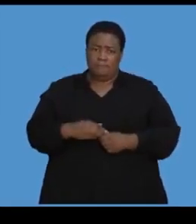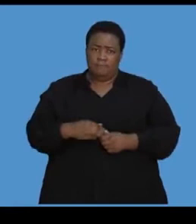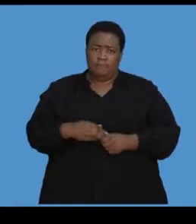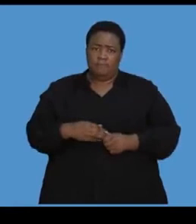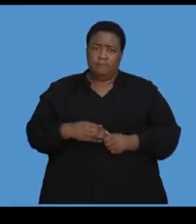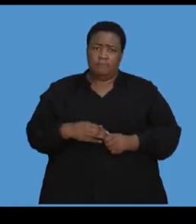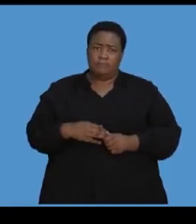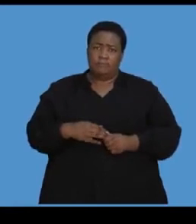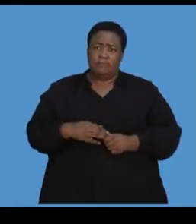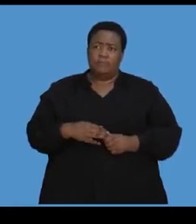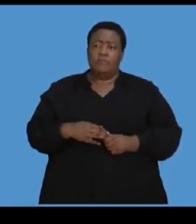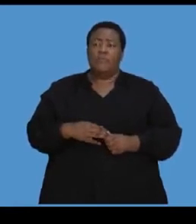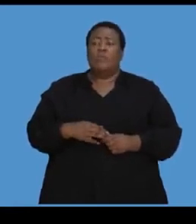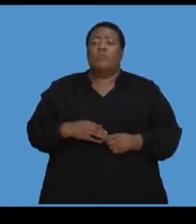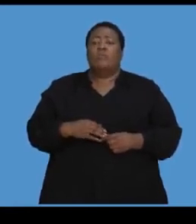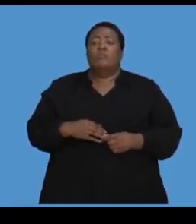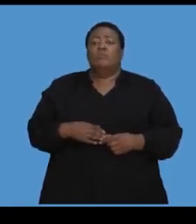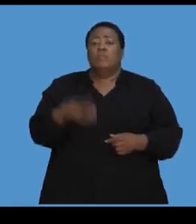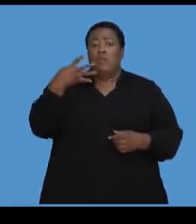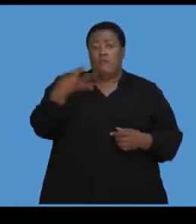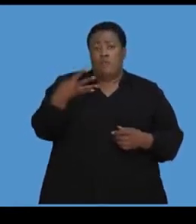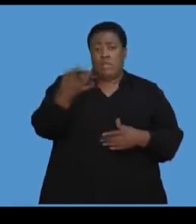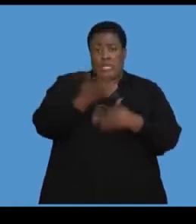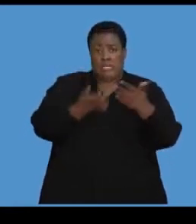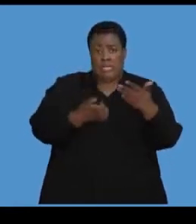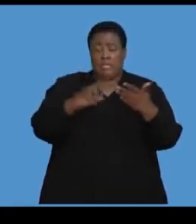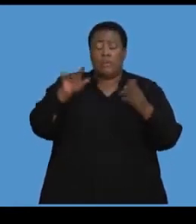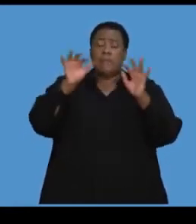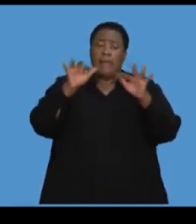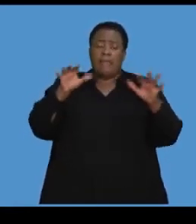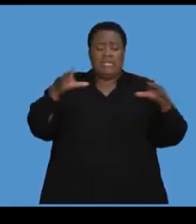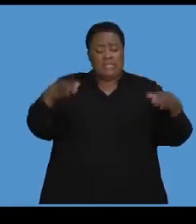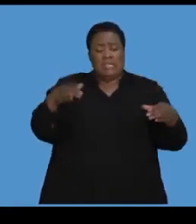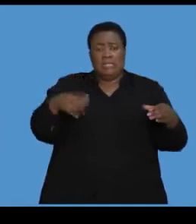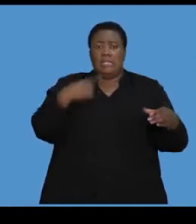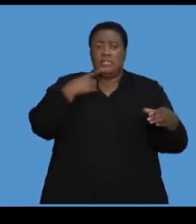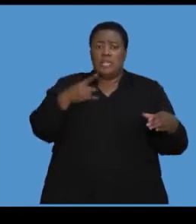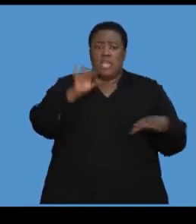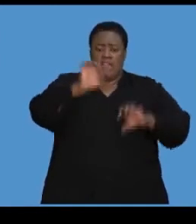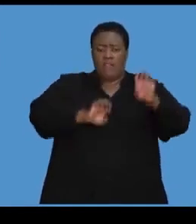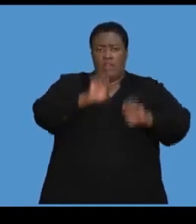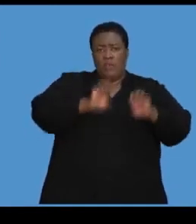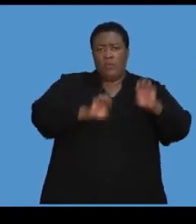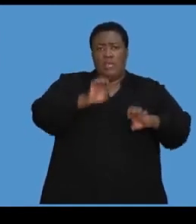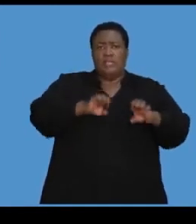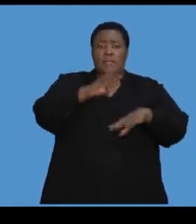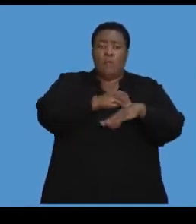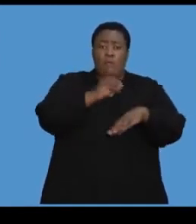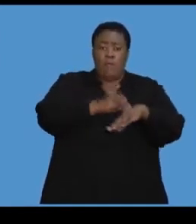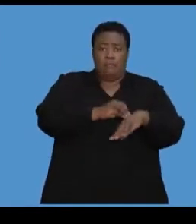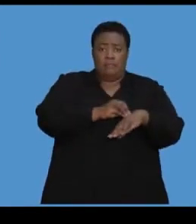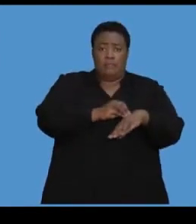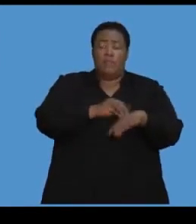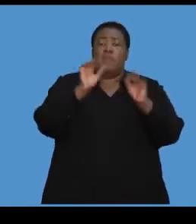it, right? Our 4th essay, it's under public sector. It says evaluate problems of public sector